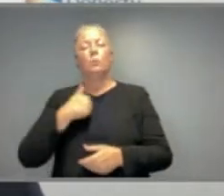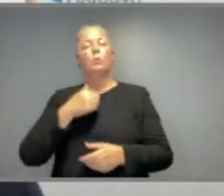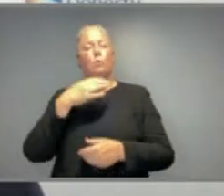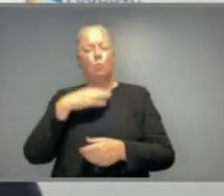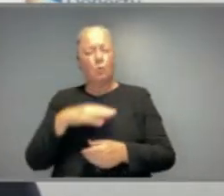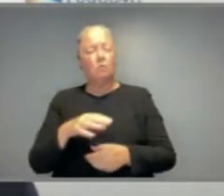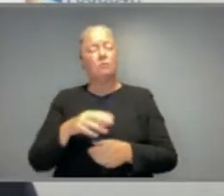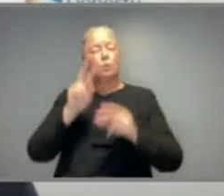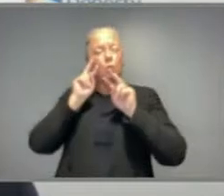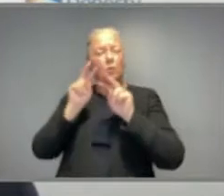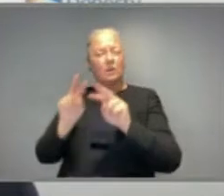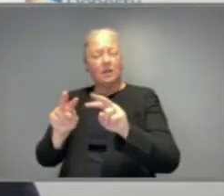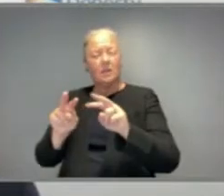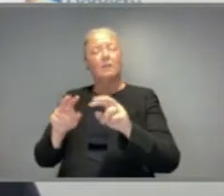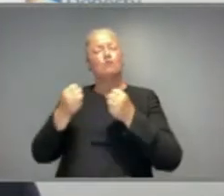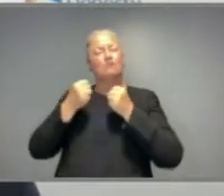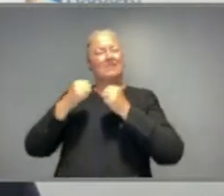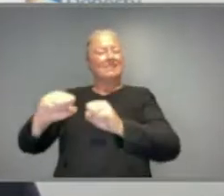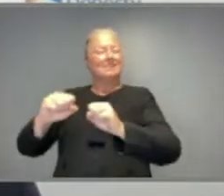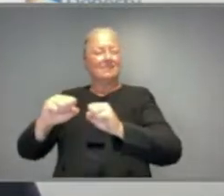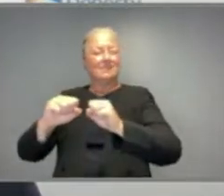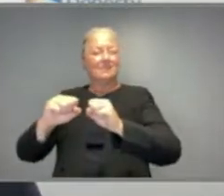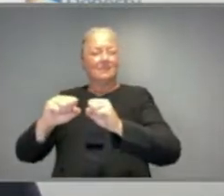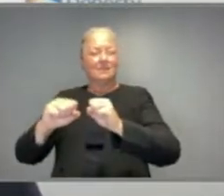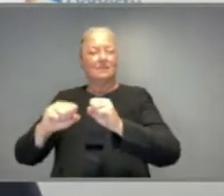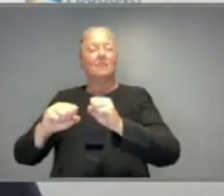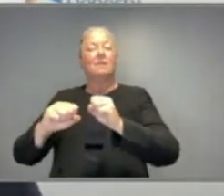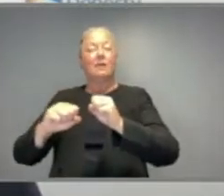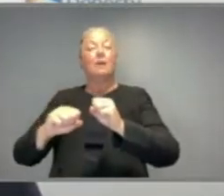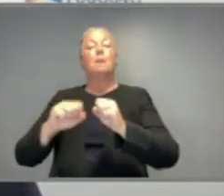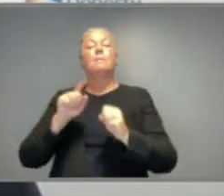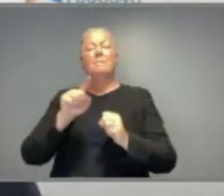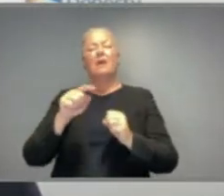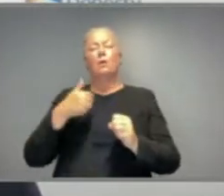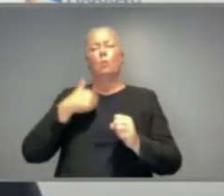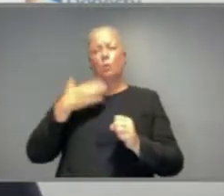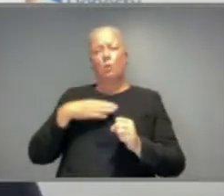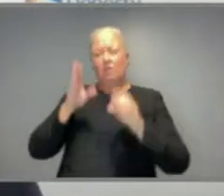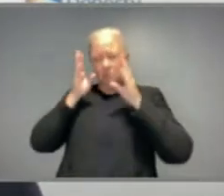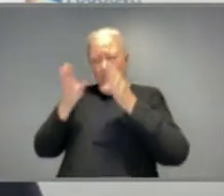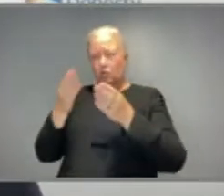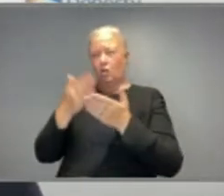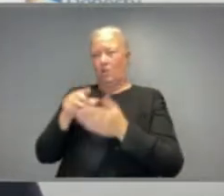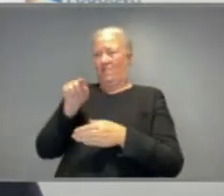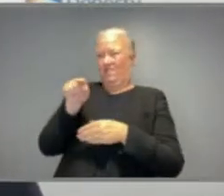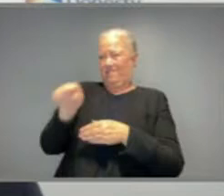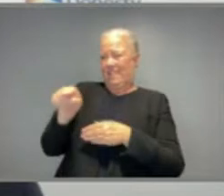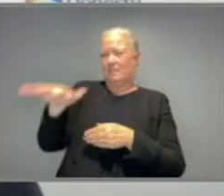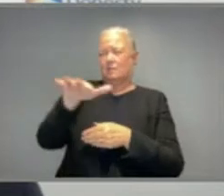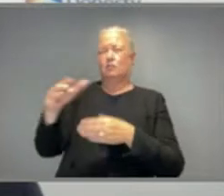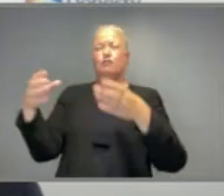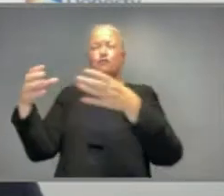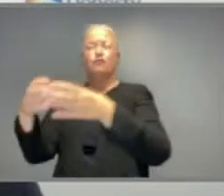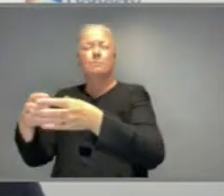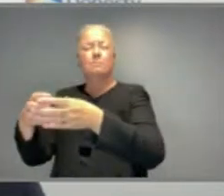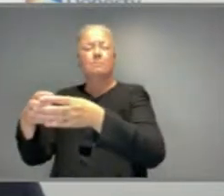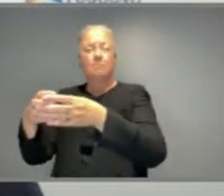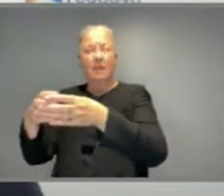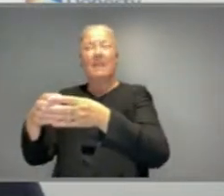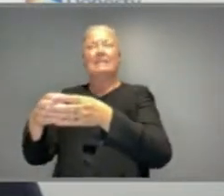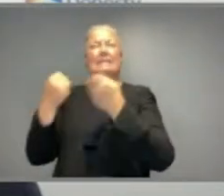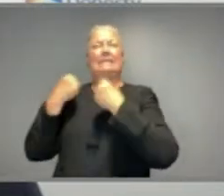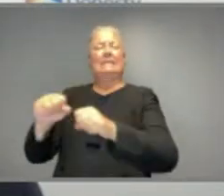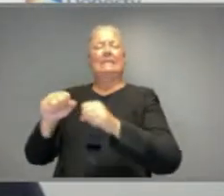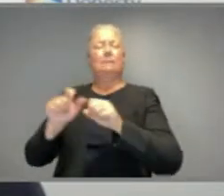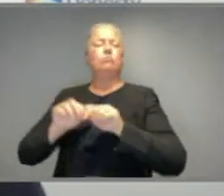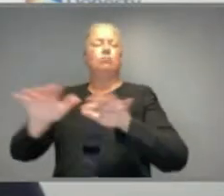the direct protection that's already been achieved, but amplifies it by focusing now on transmission. So if that baseline hadn't been there, we would have had to have